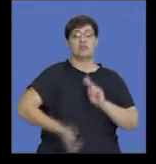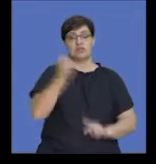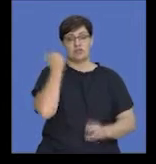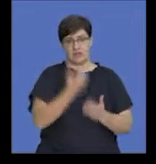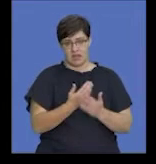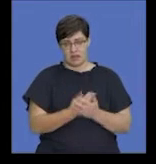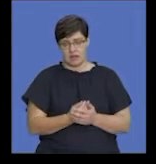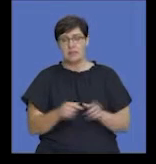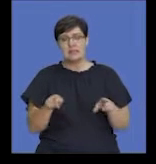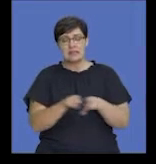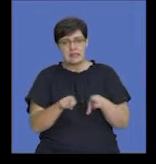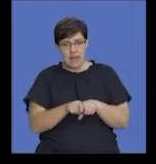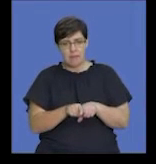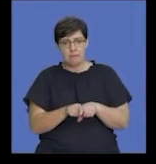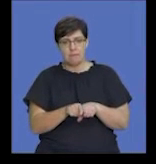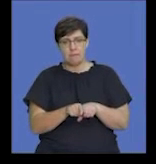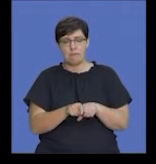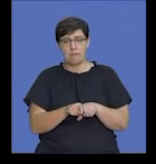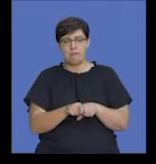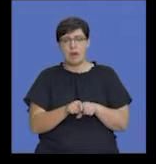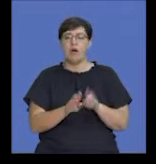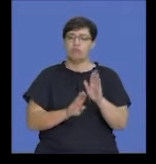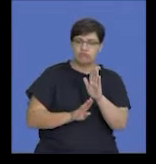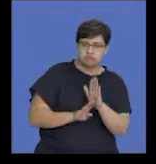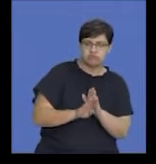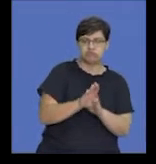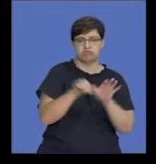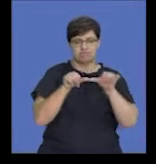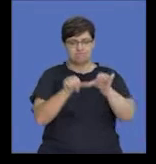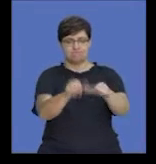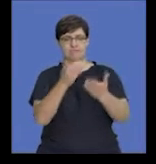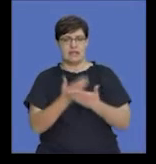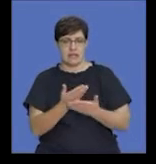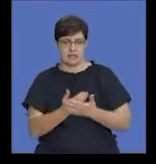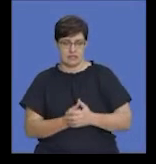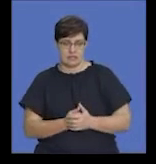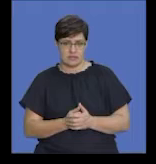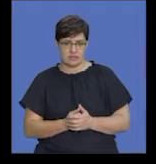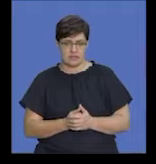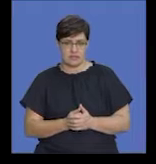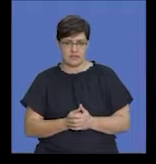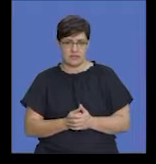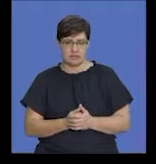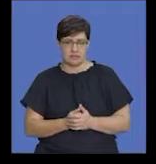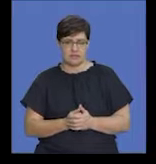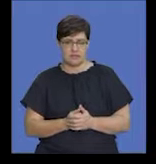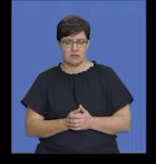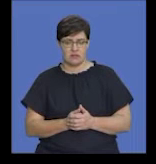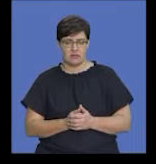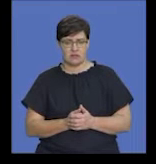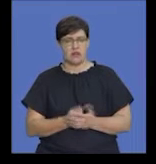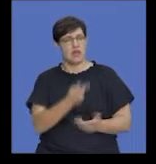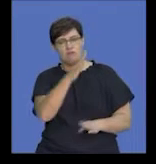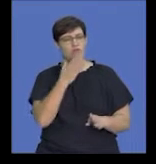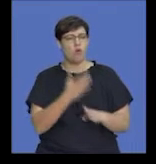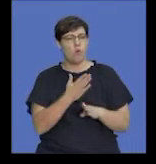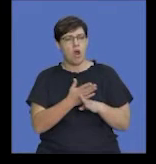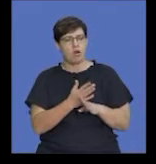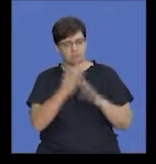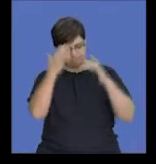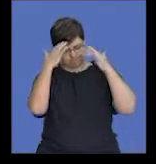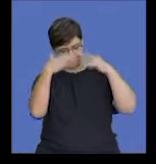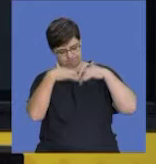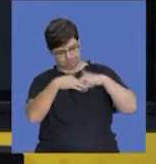Here it is also talking about being progressive, okay? So if we are able to work